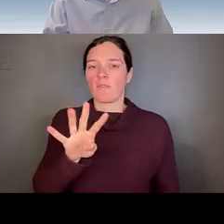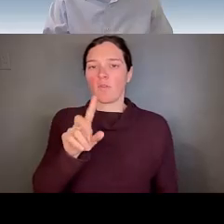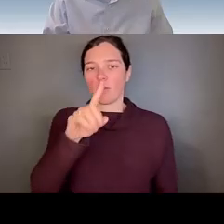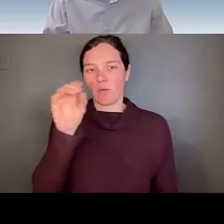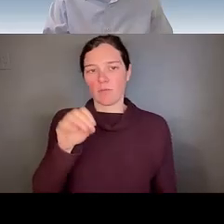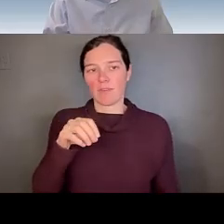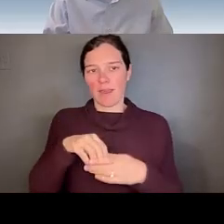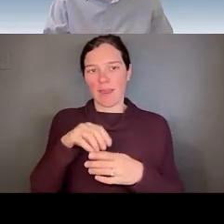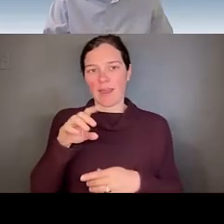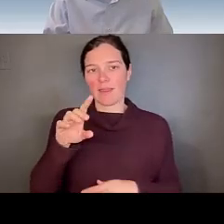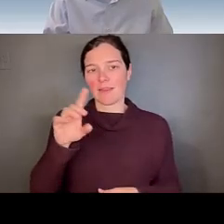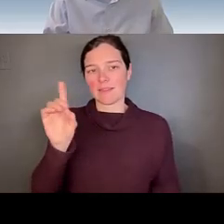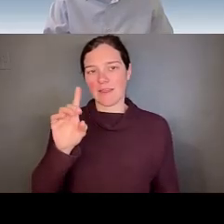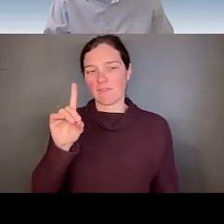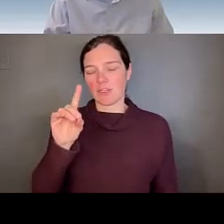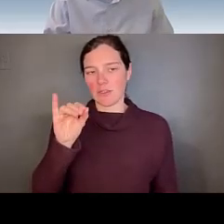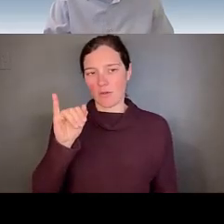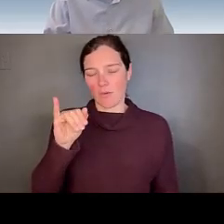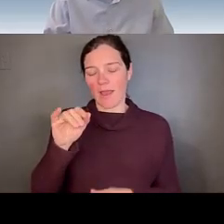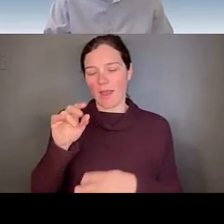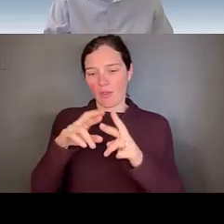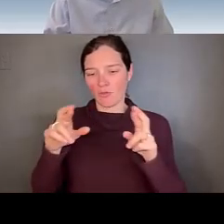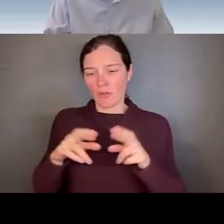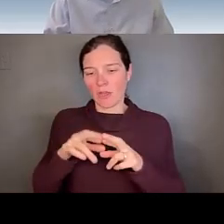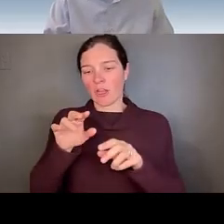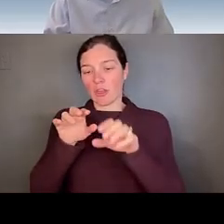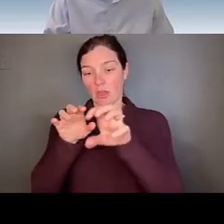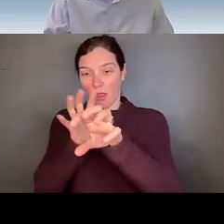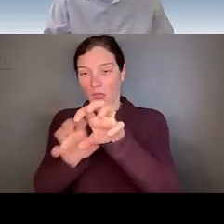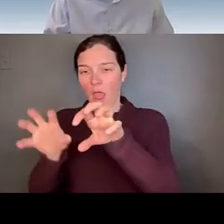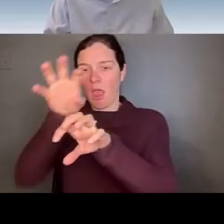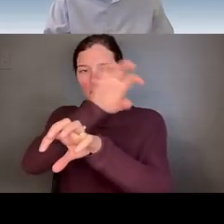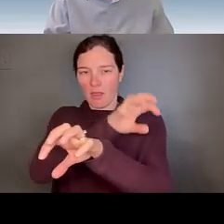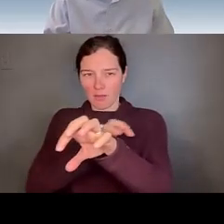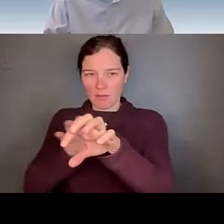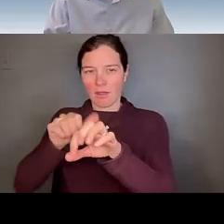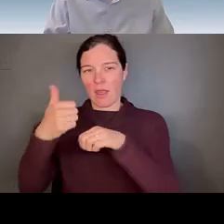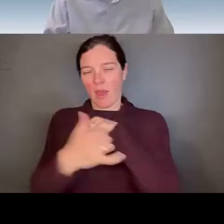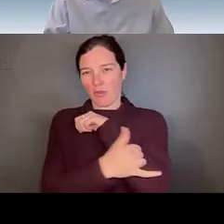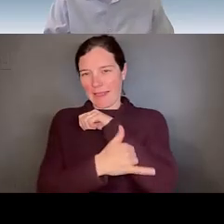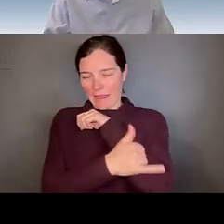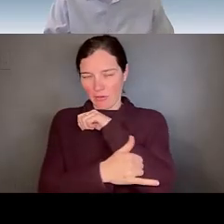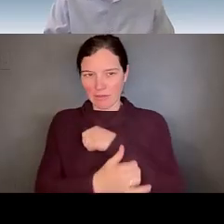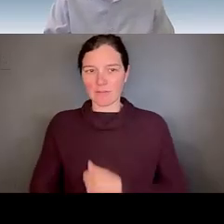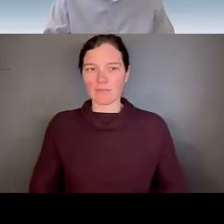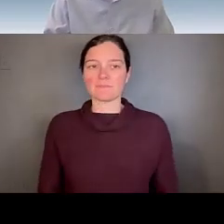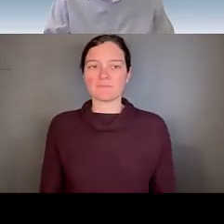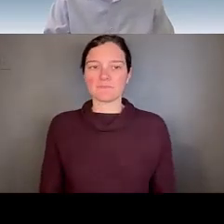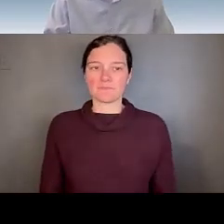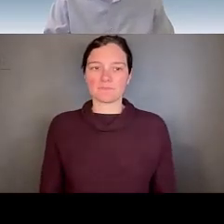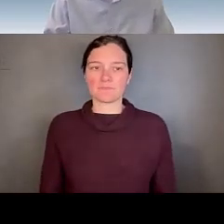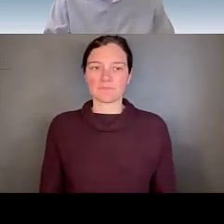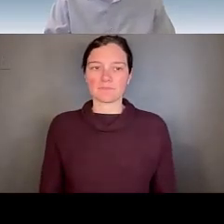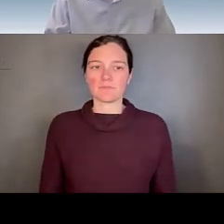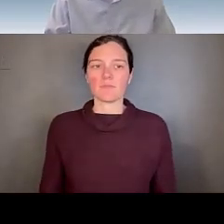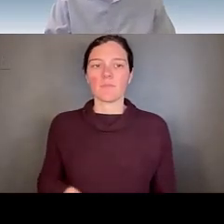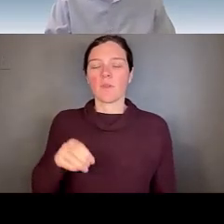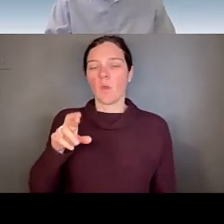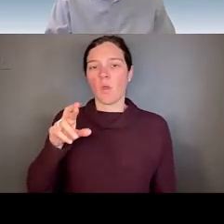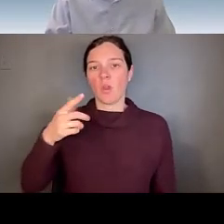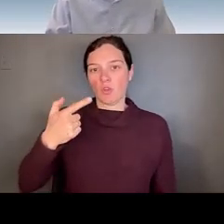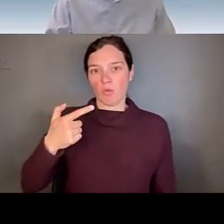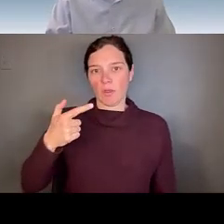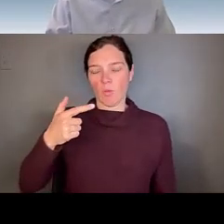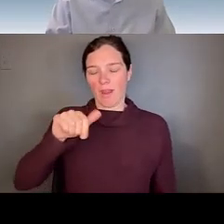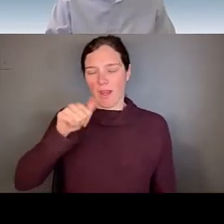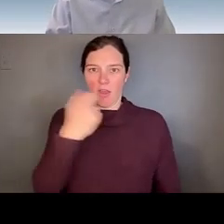the Denver DOI region, which includes Adams, Arapahoe, Broomfield, Denver, Douglas, and Jefferson counties, where 21 other